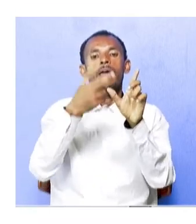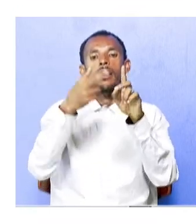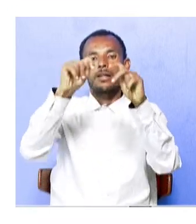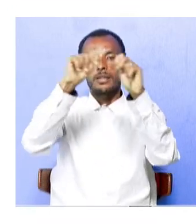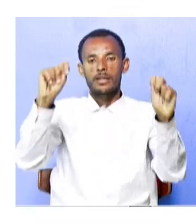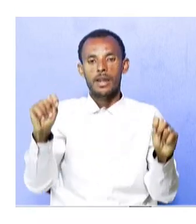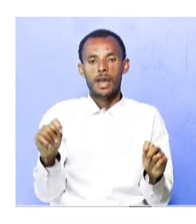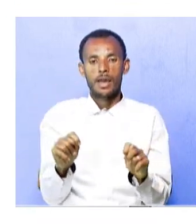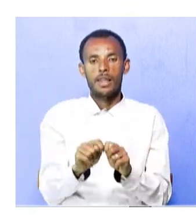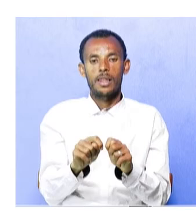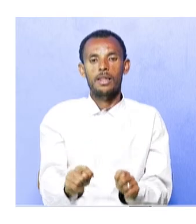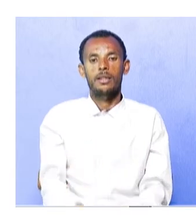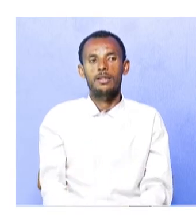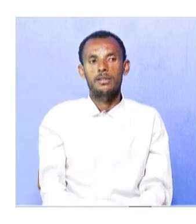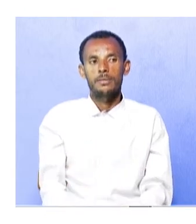triangle,